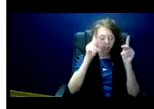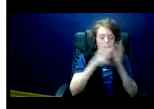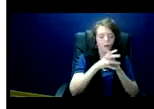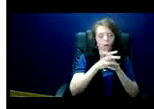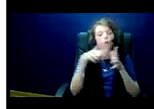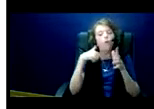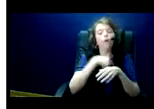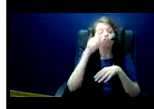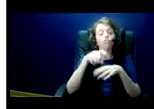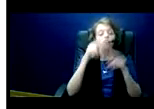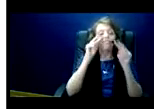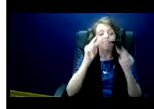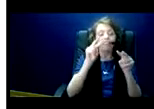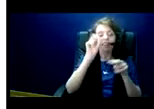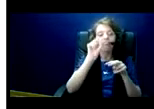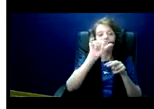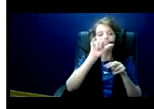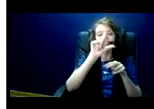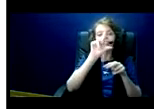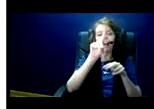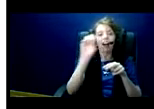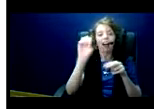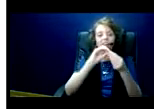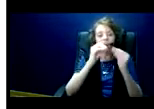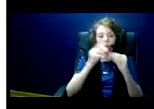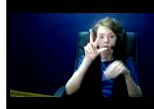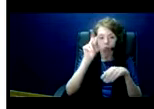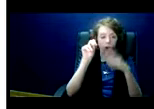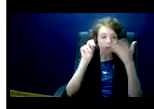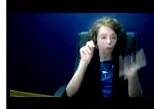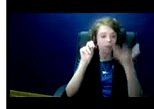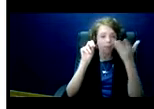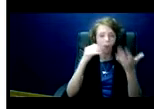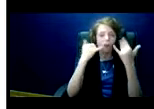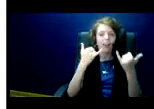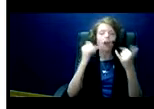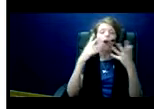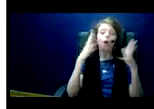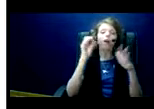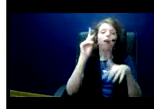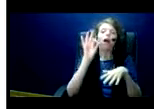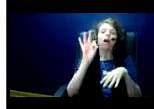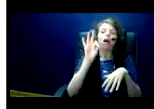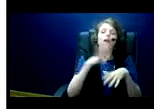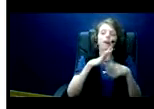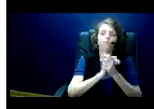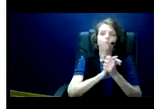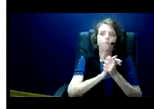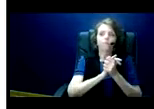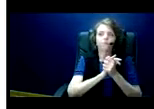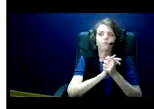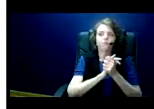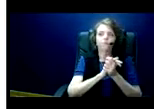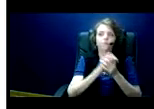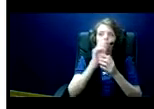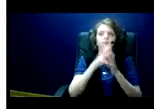So we should look at slide number 30, right? We're there. Yep. We're there? Okay, great. Awesome.